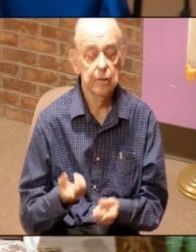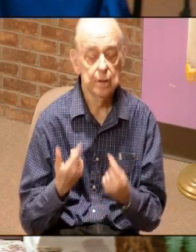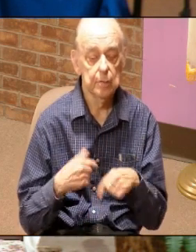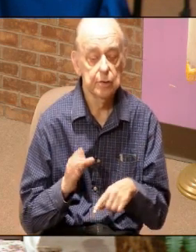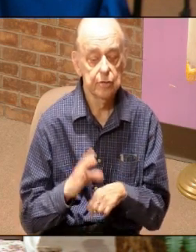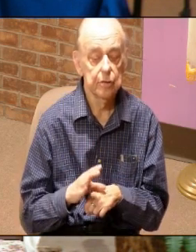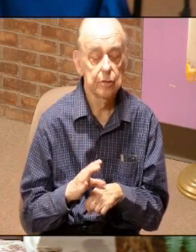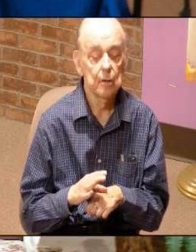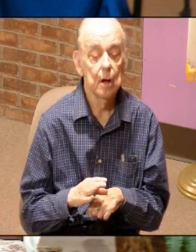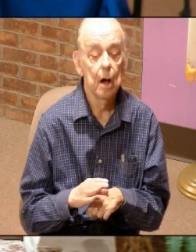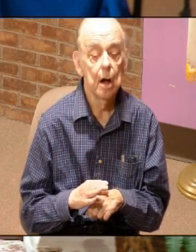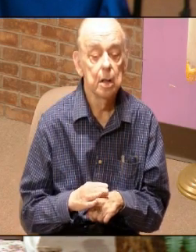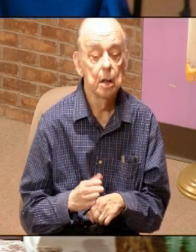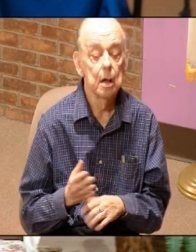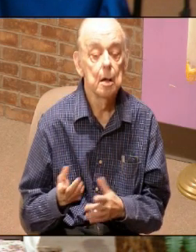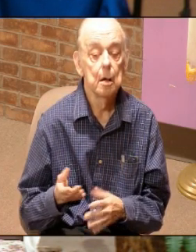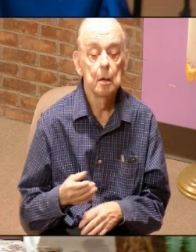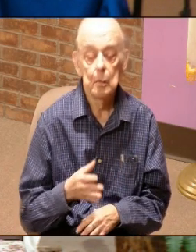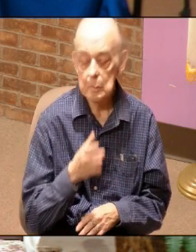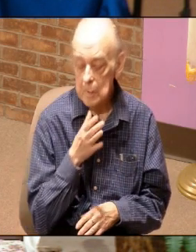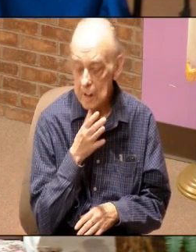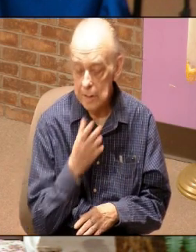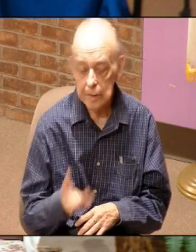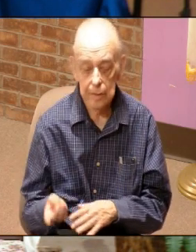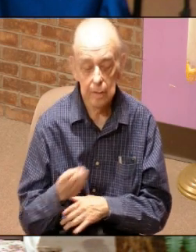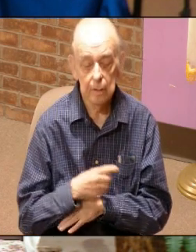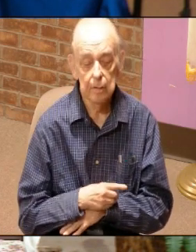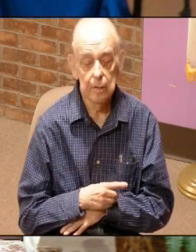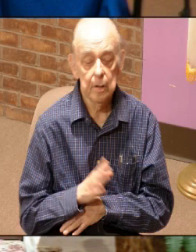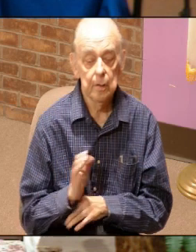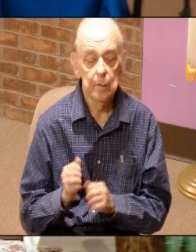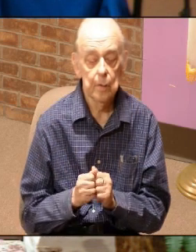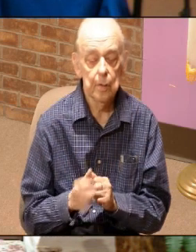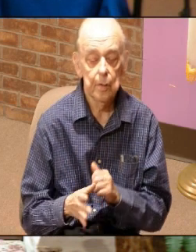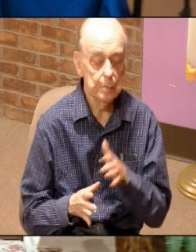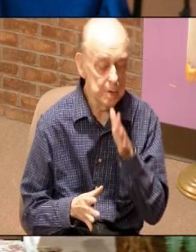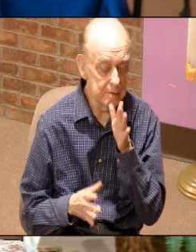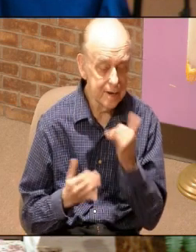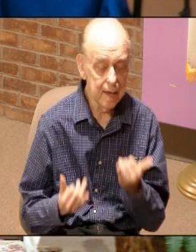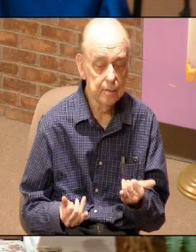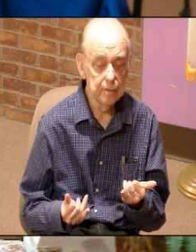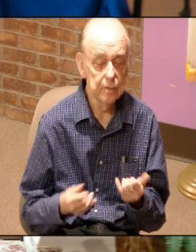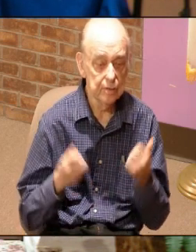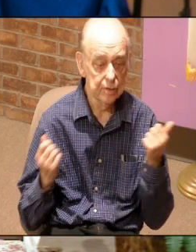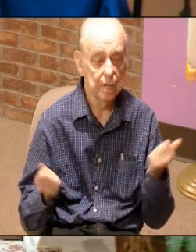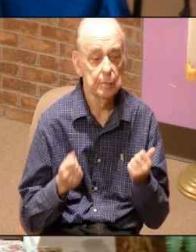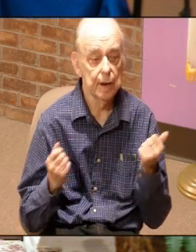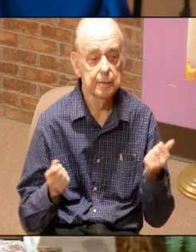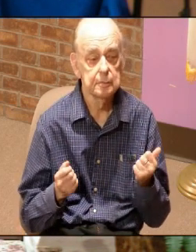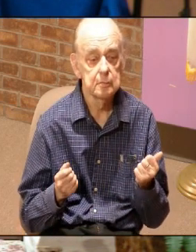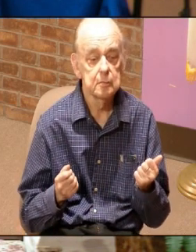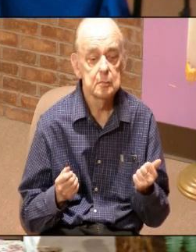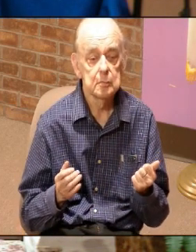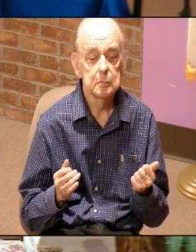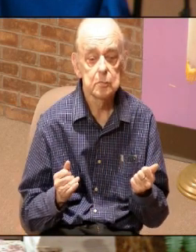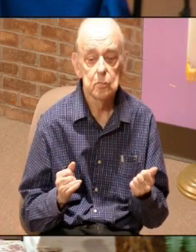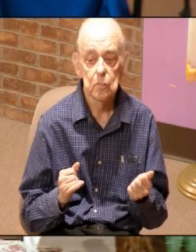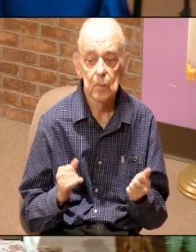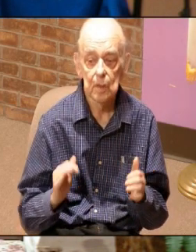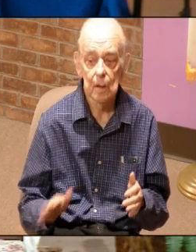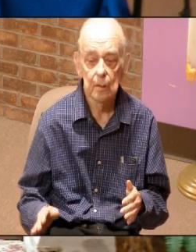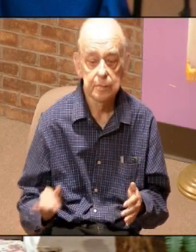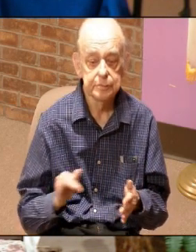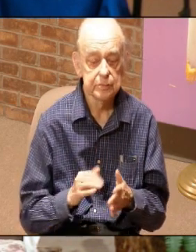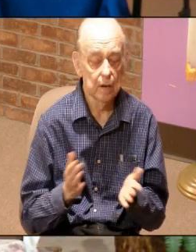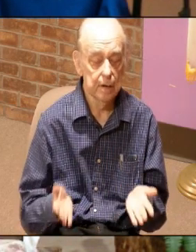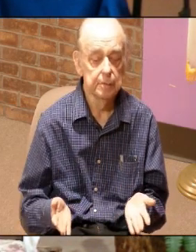to be with your mother on this day to celebrate your children